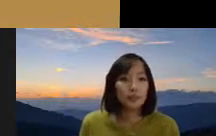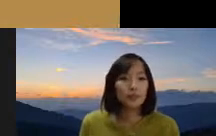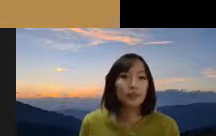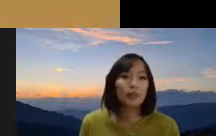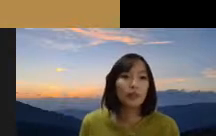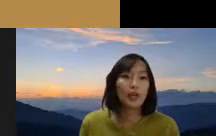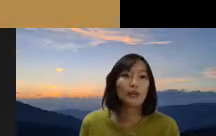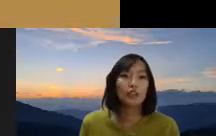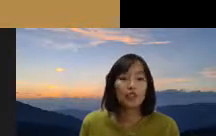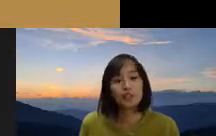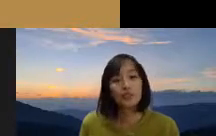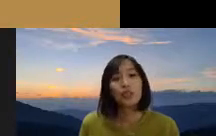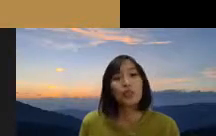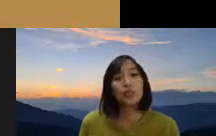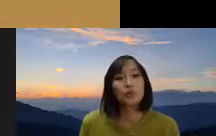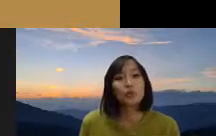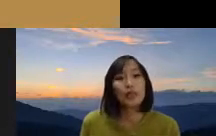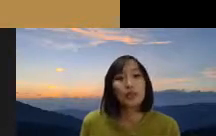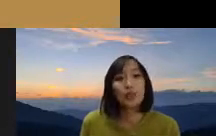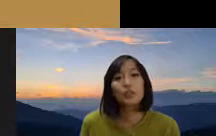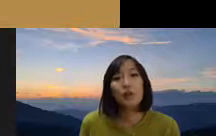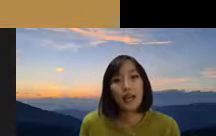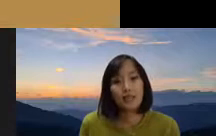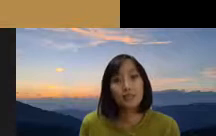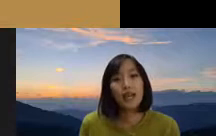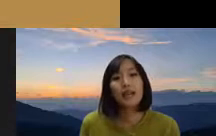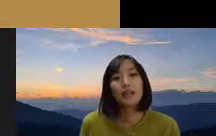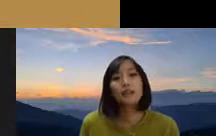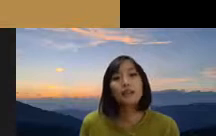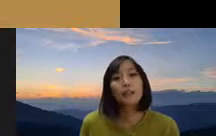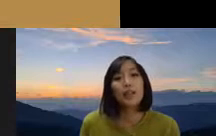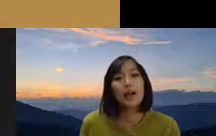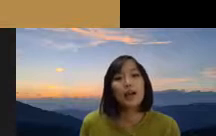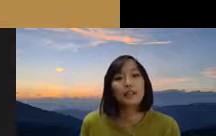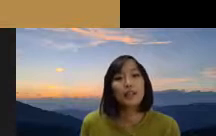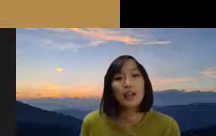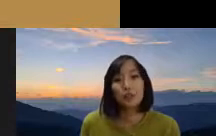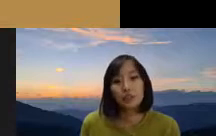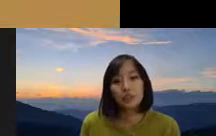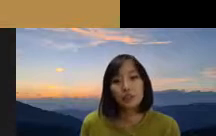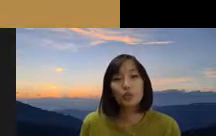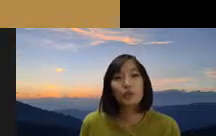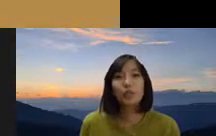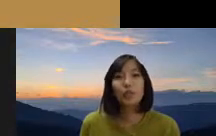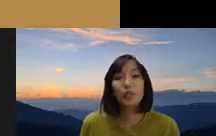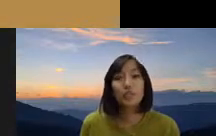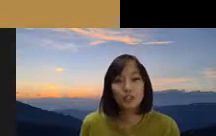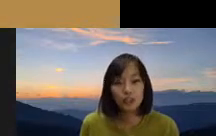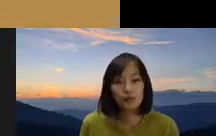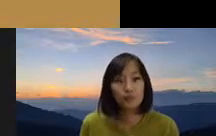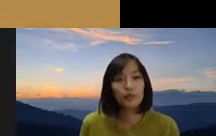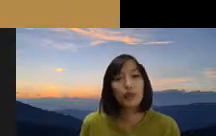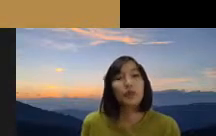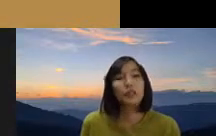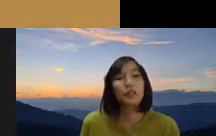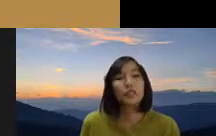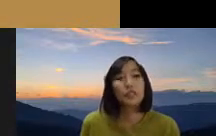After the speakers, you will also have a chance to raise your hand and ask live questions during the Q&A